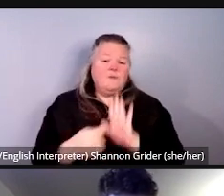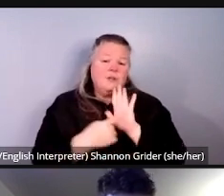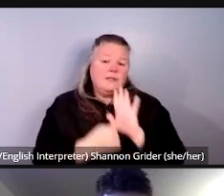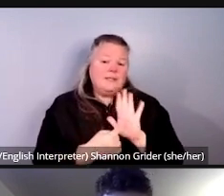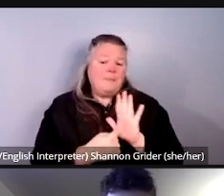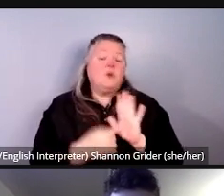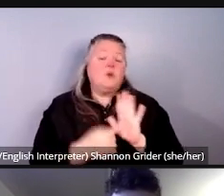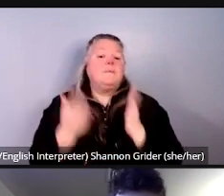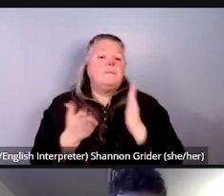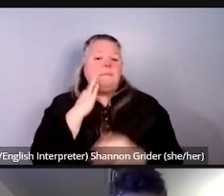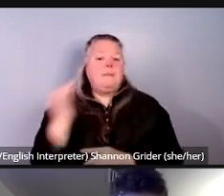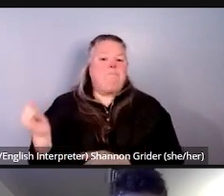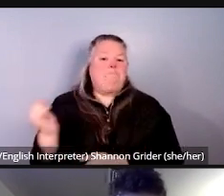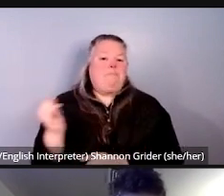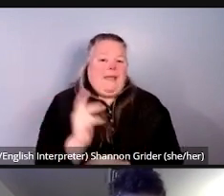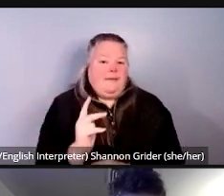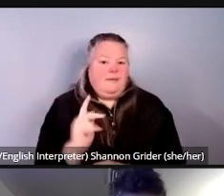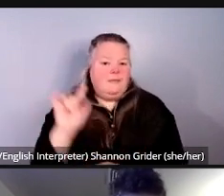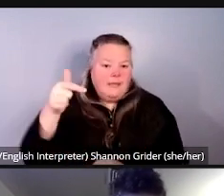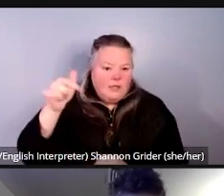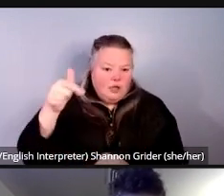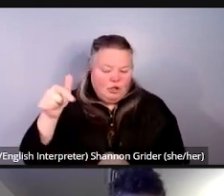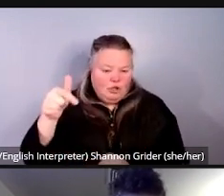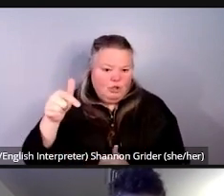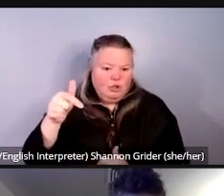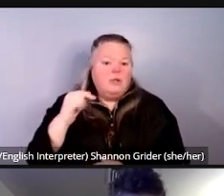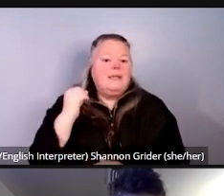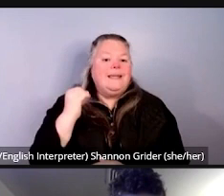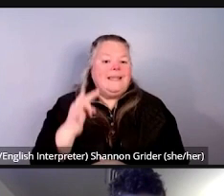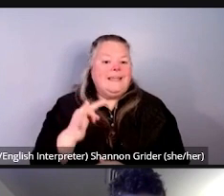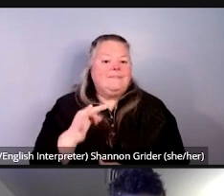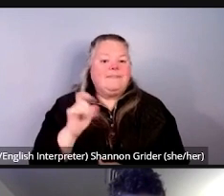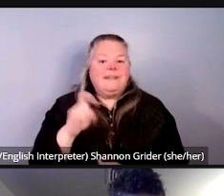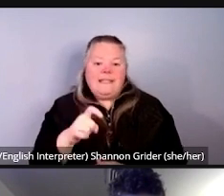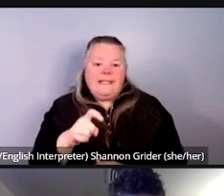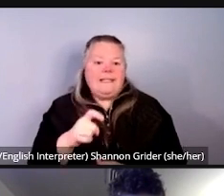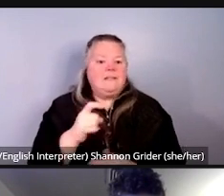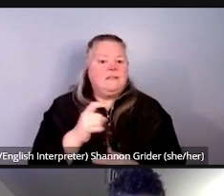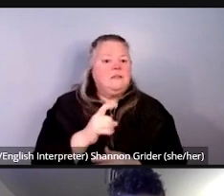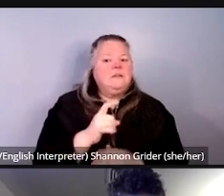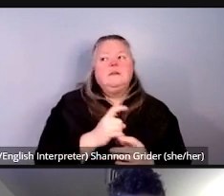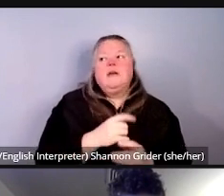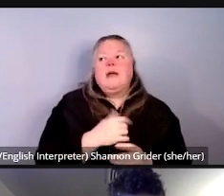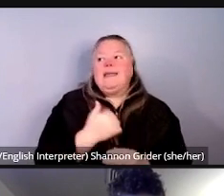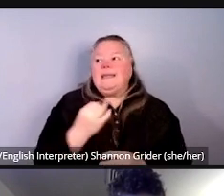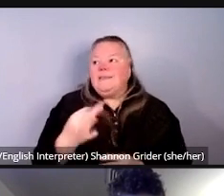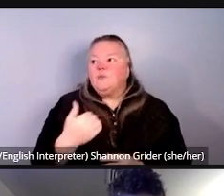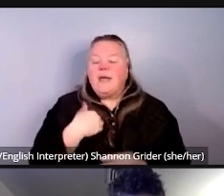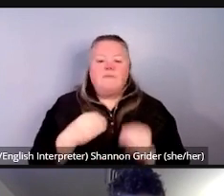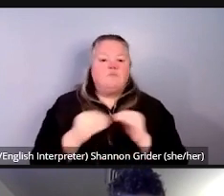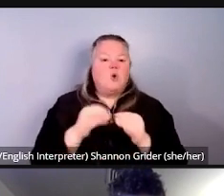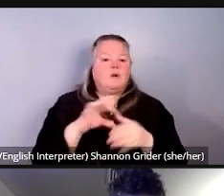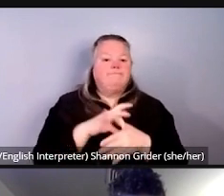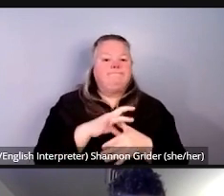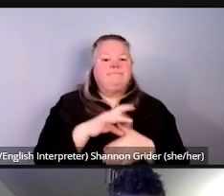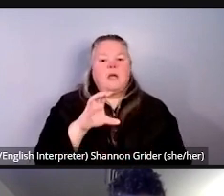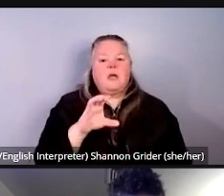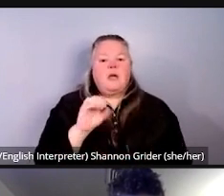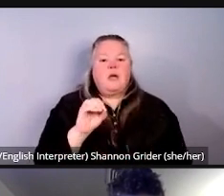come back. When the window of opportunity is there, when we have a little bit more context around